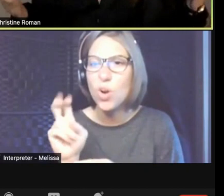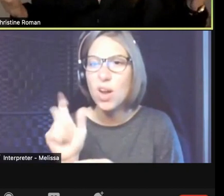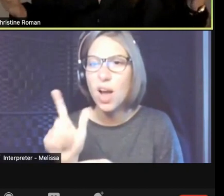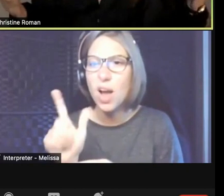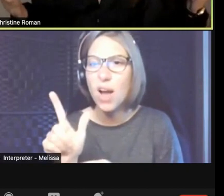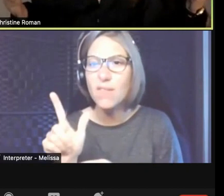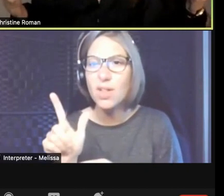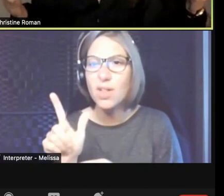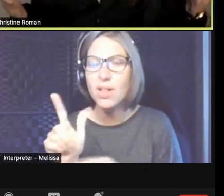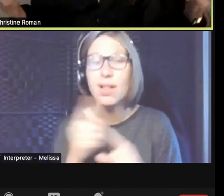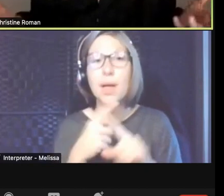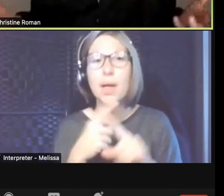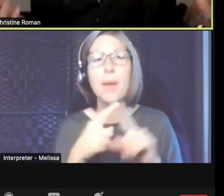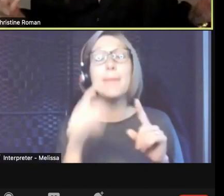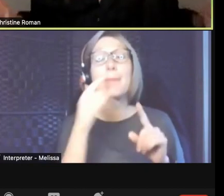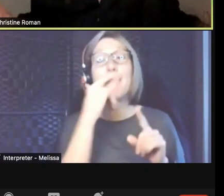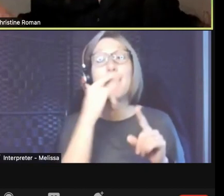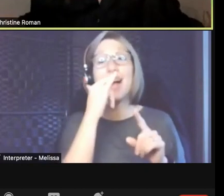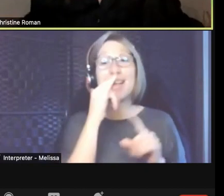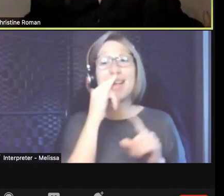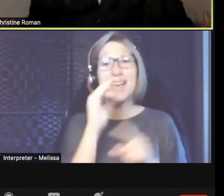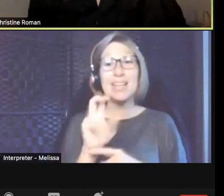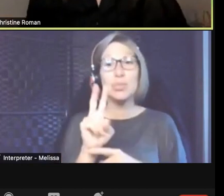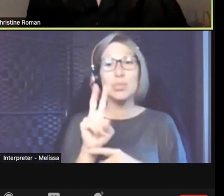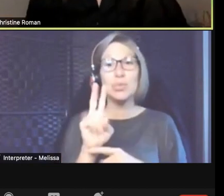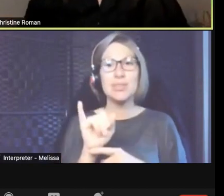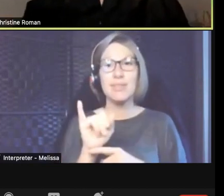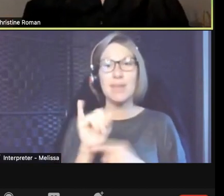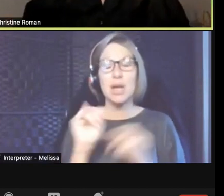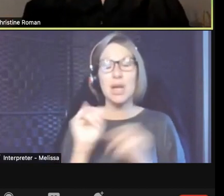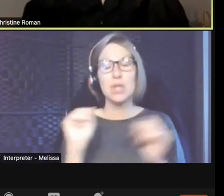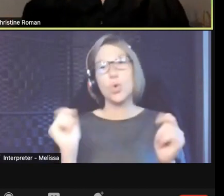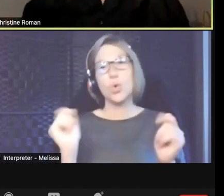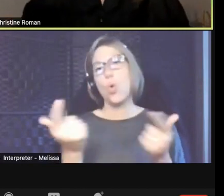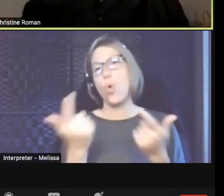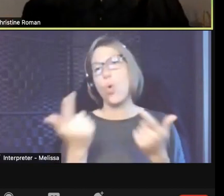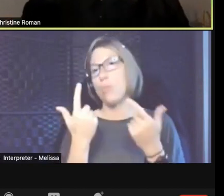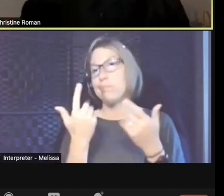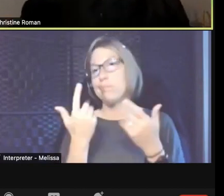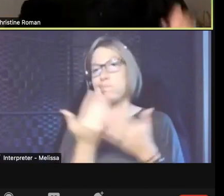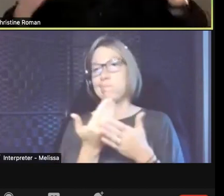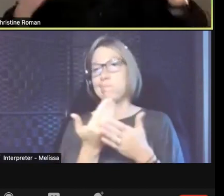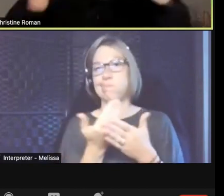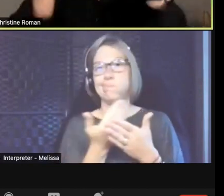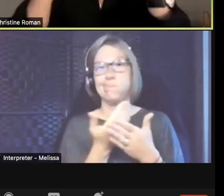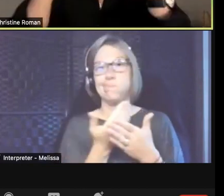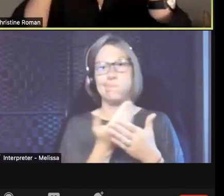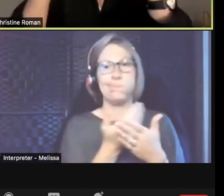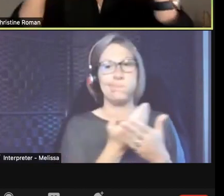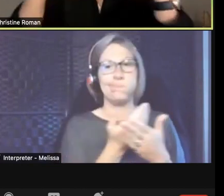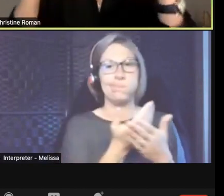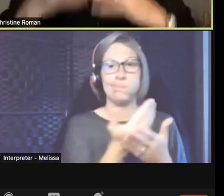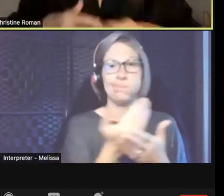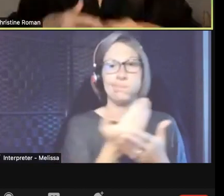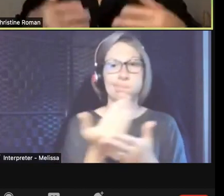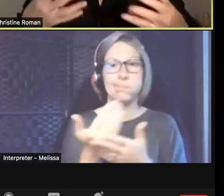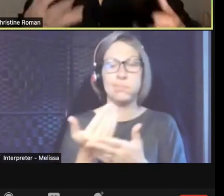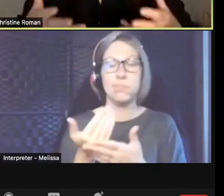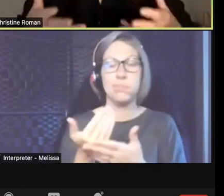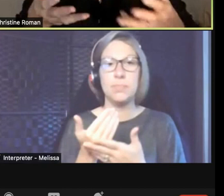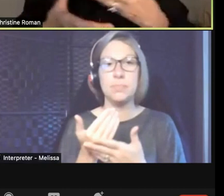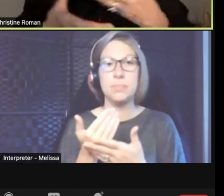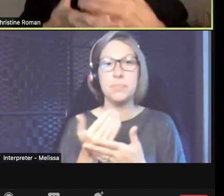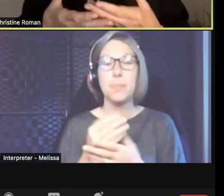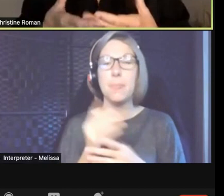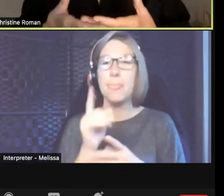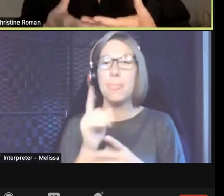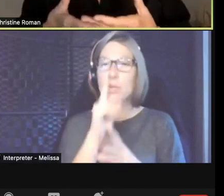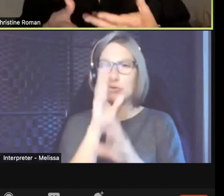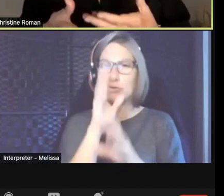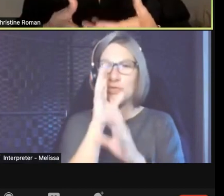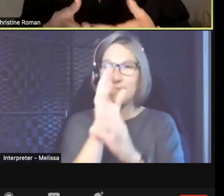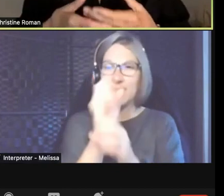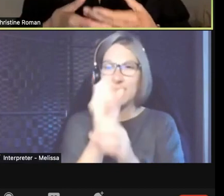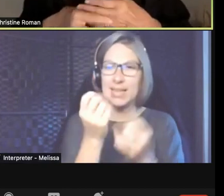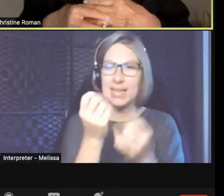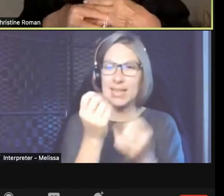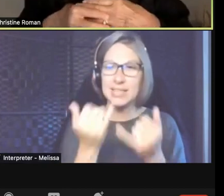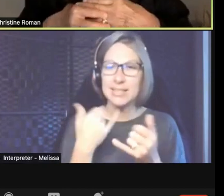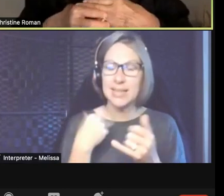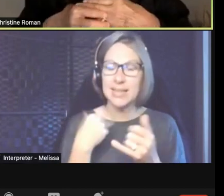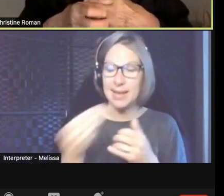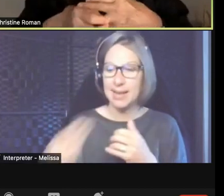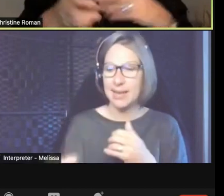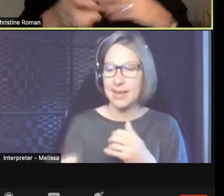novel. So there's no reason that something new should pop out. It's fascinating. Today, I gave this child this little toy that